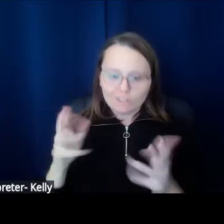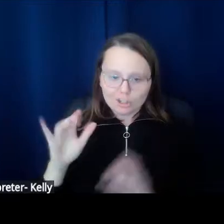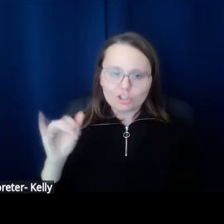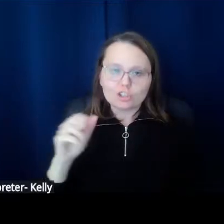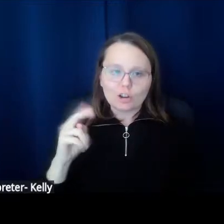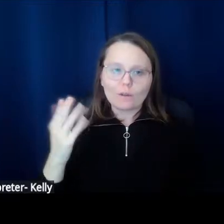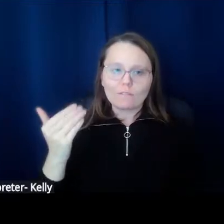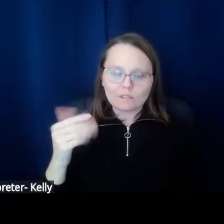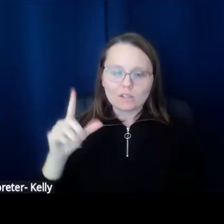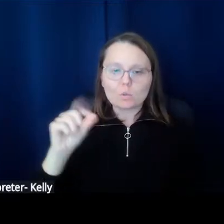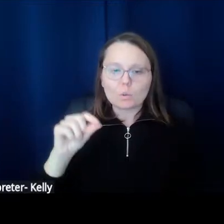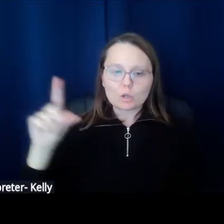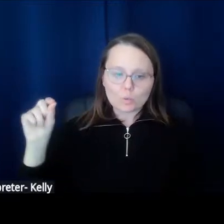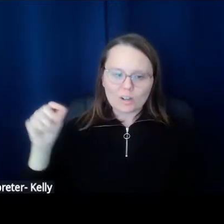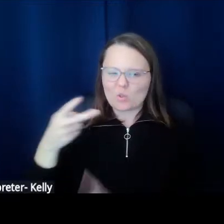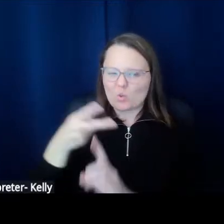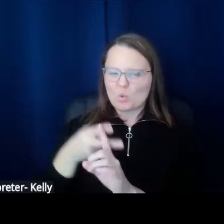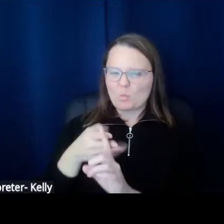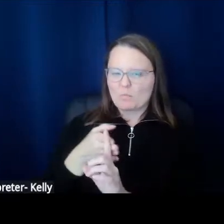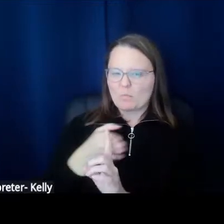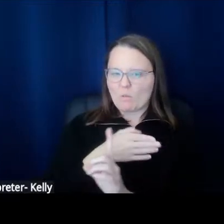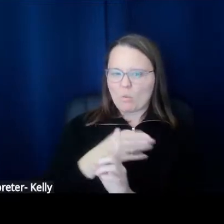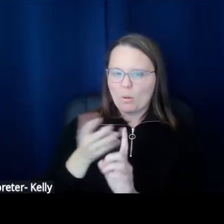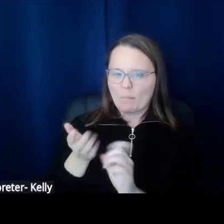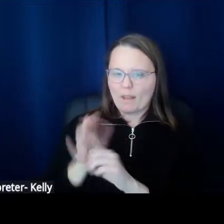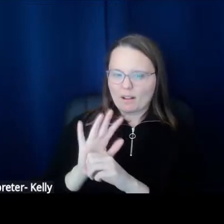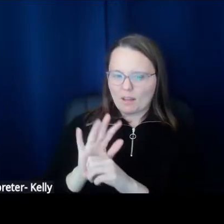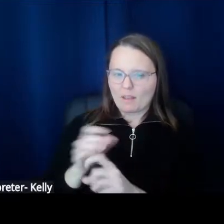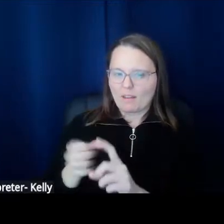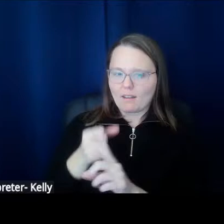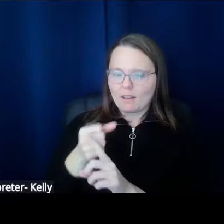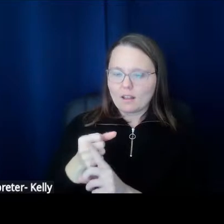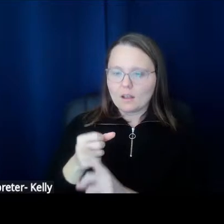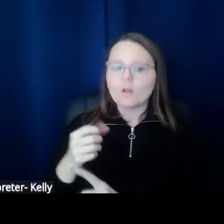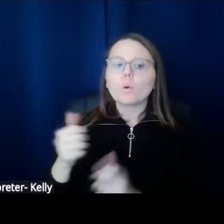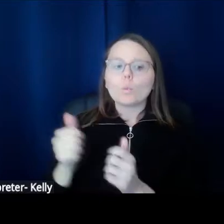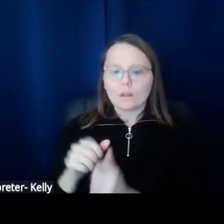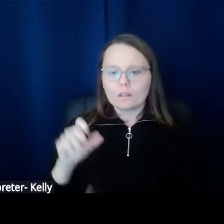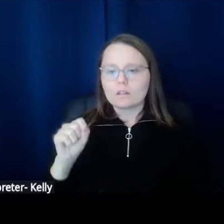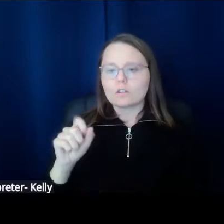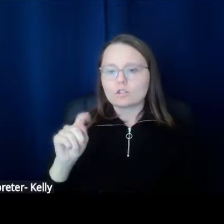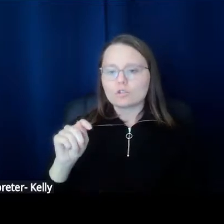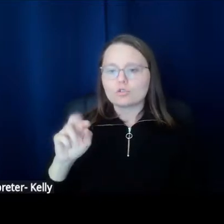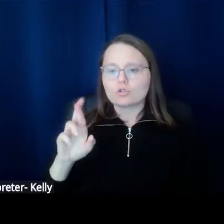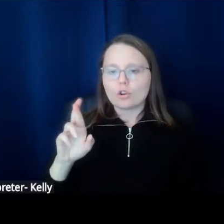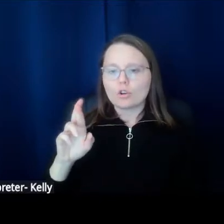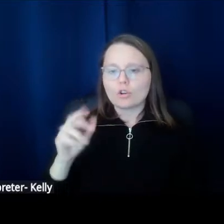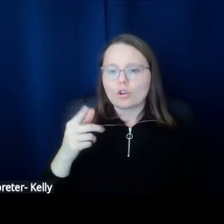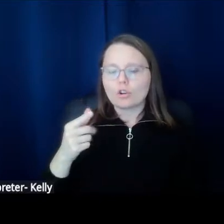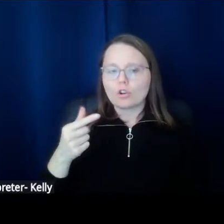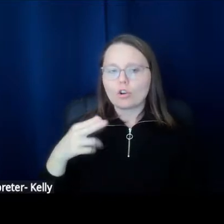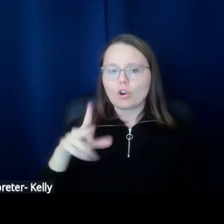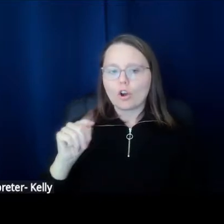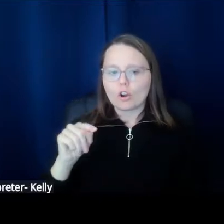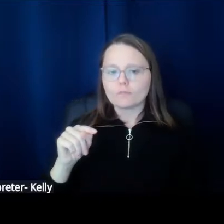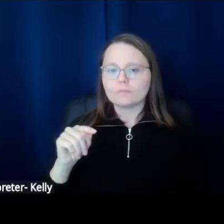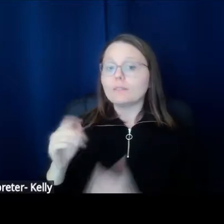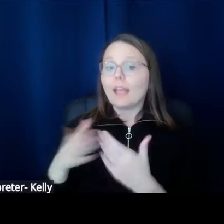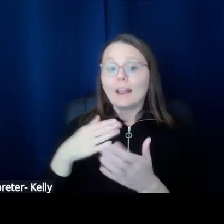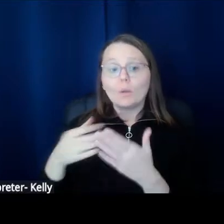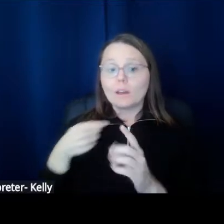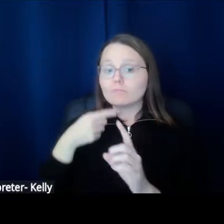of 2020. So 2 months before the pandemic really hit with Stargardt disease. So all of that's to say is